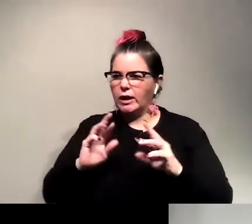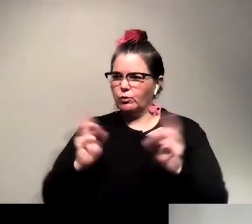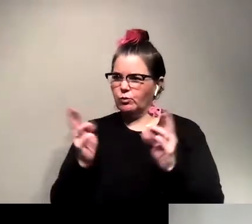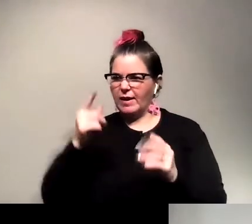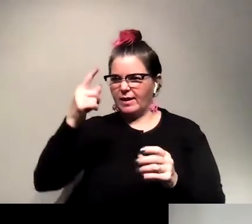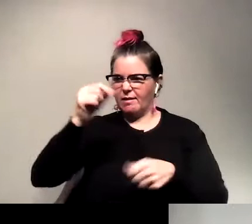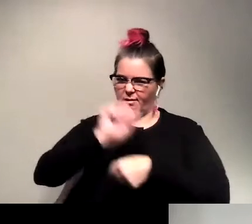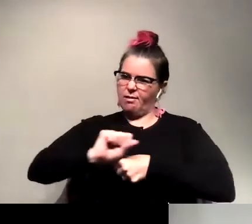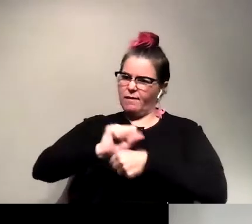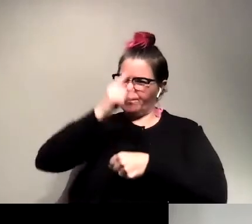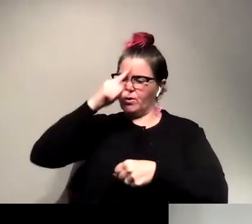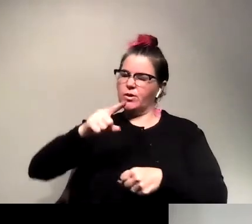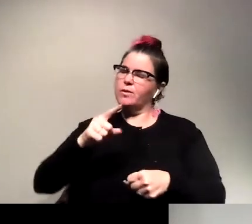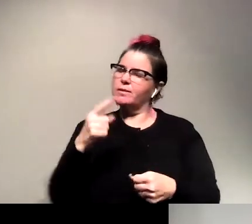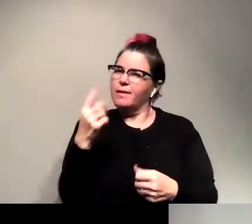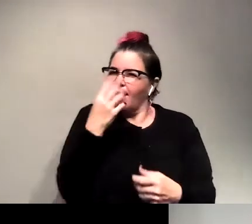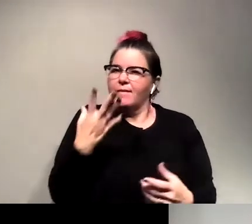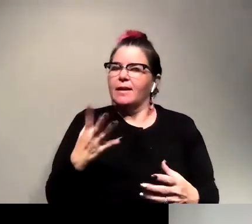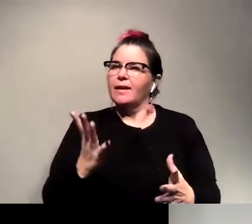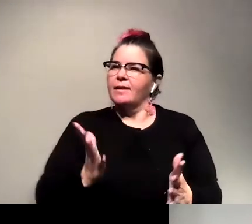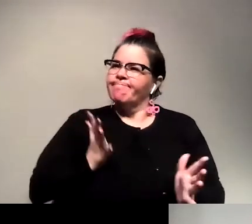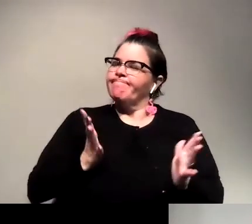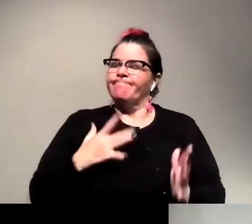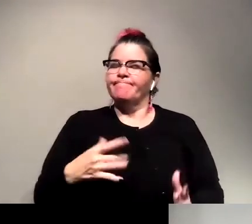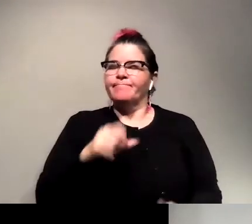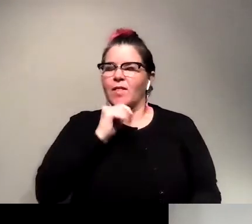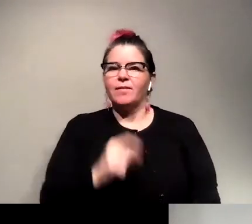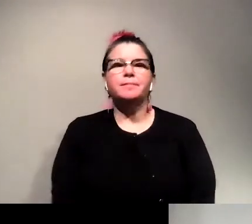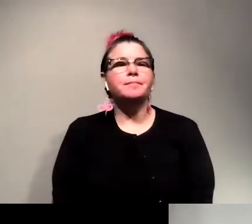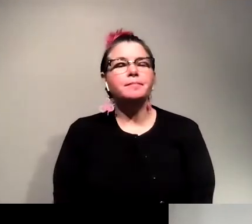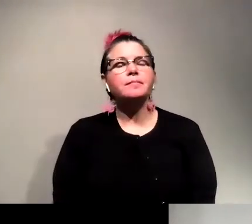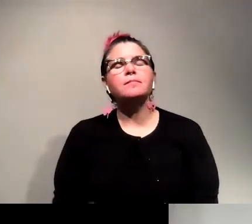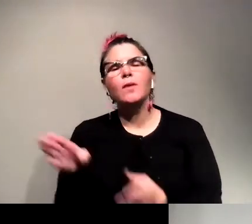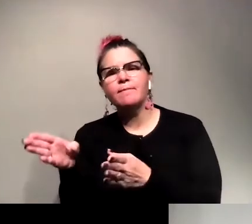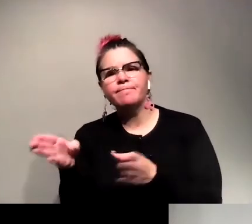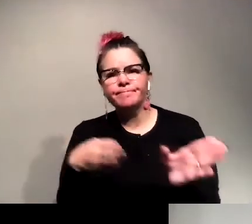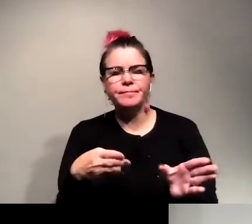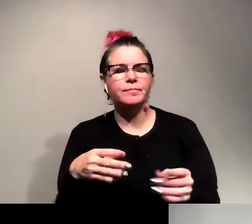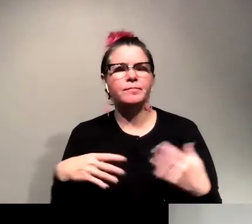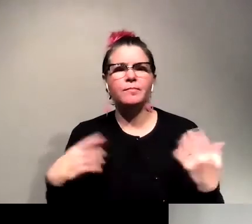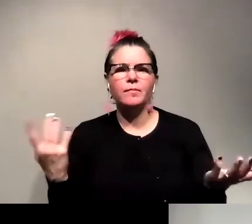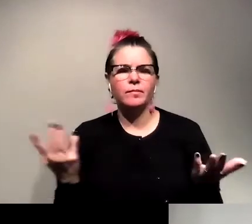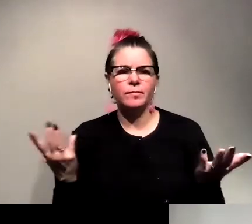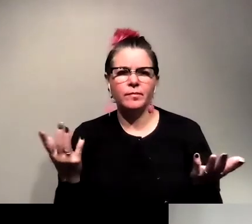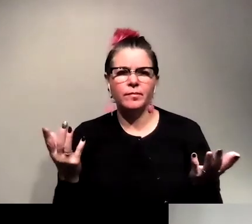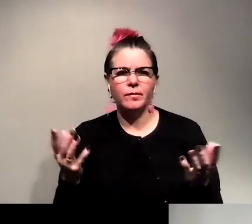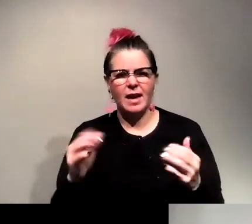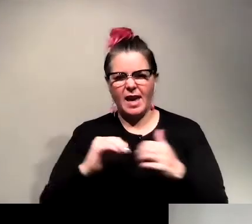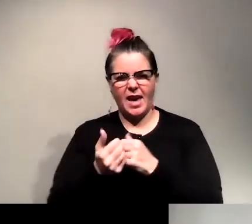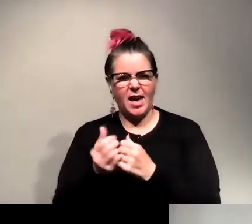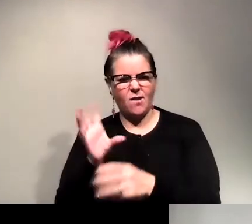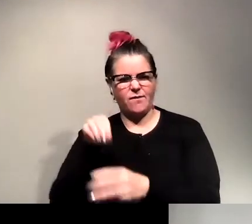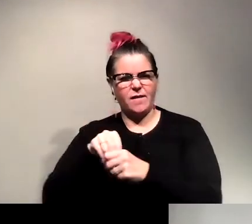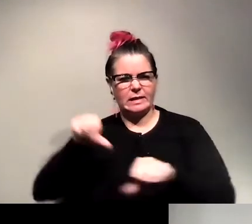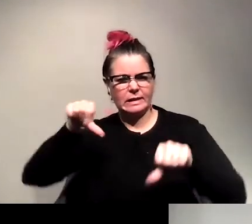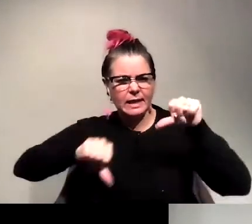so lovely and elegant, and I love it. That's super cool. So to kind of change gears a little bit, what originally got you interested in science,